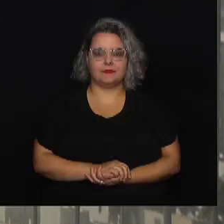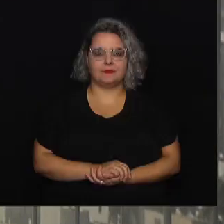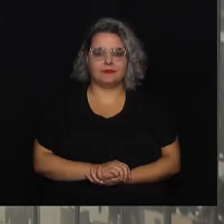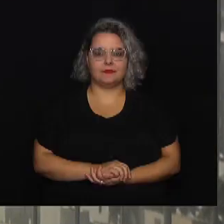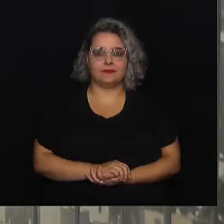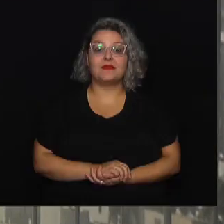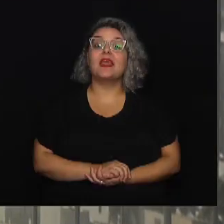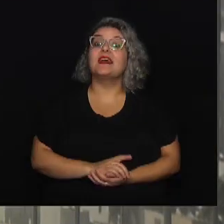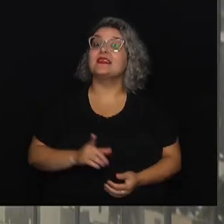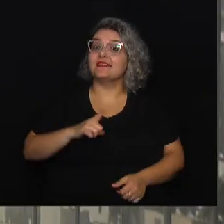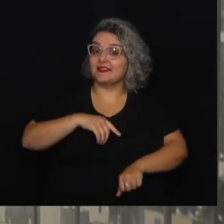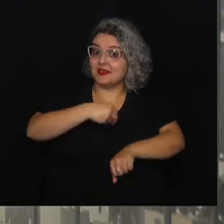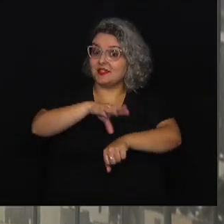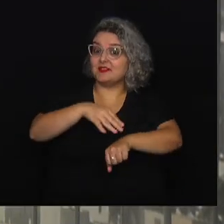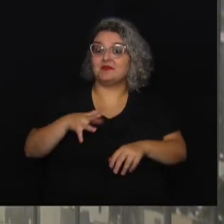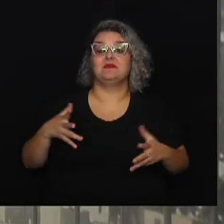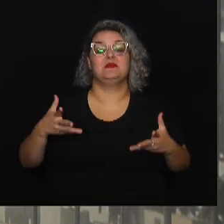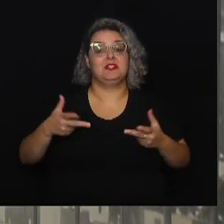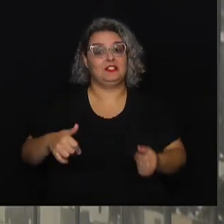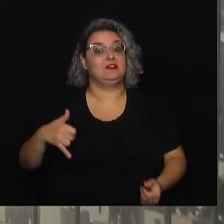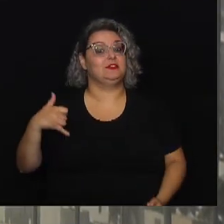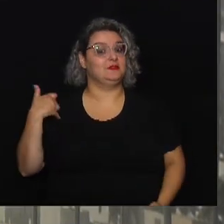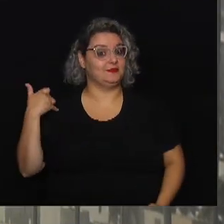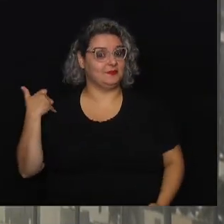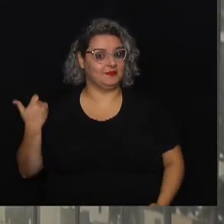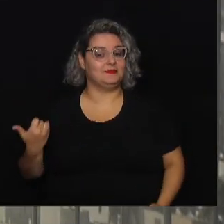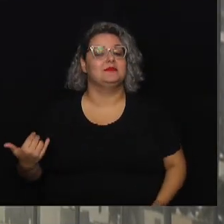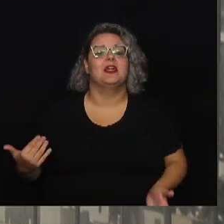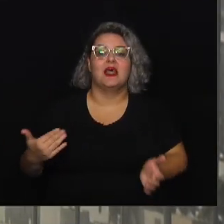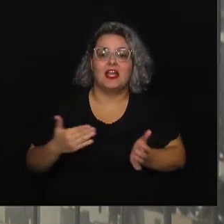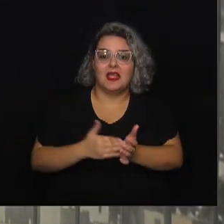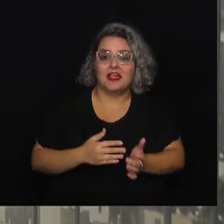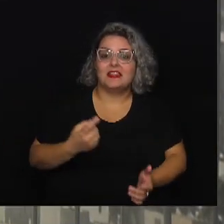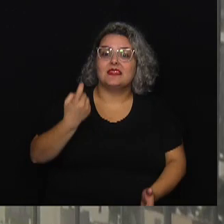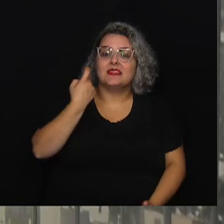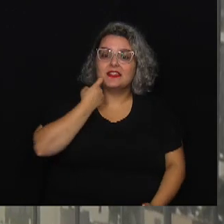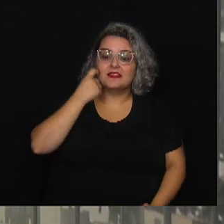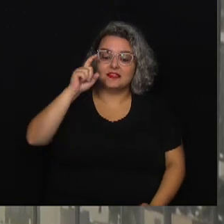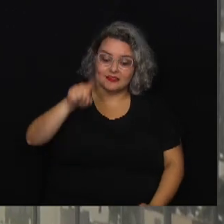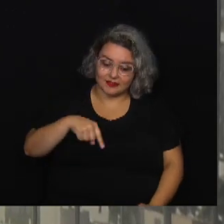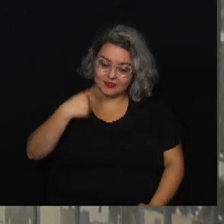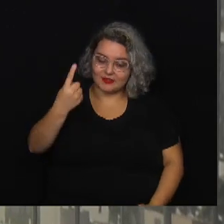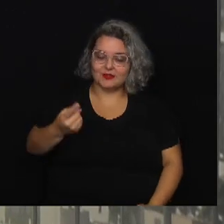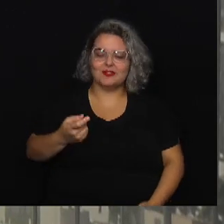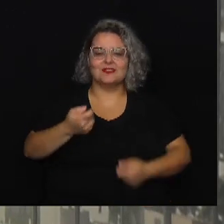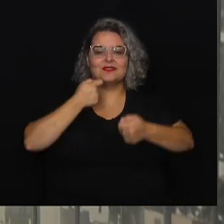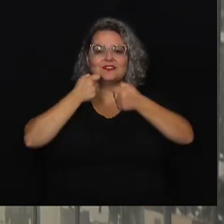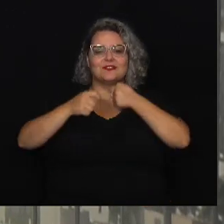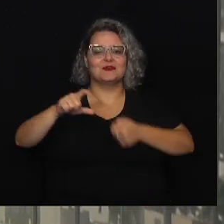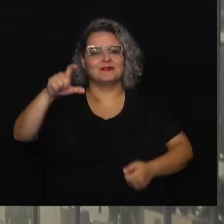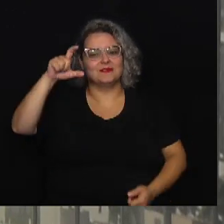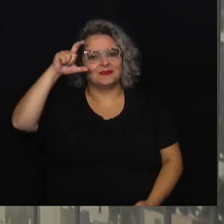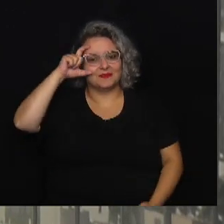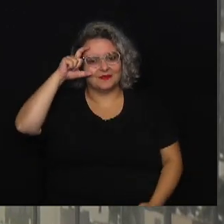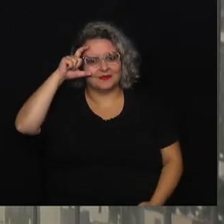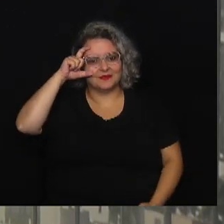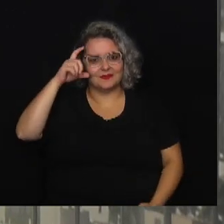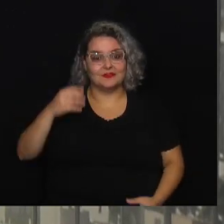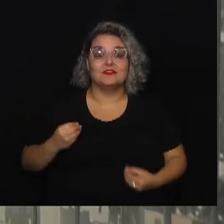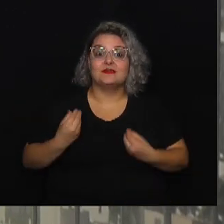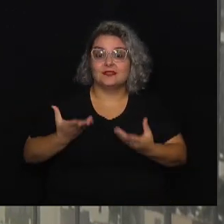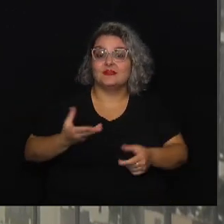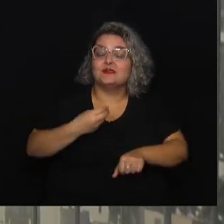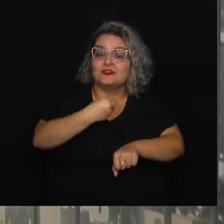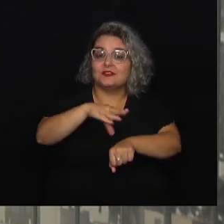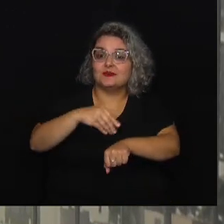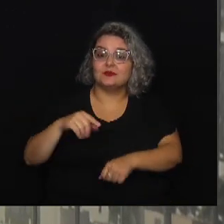Tem dicas para todas as idades. Até sexta-feira que vem, o nosso repórter Michel Amorim trazendo as dicas aí para a